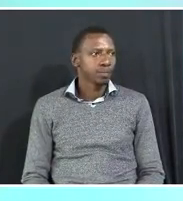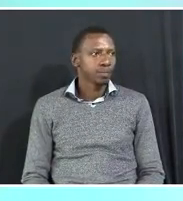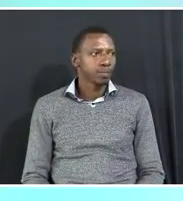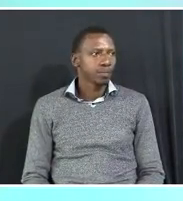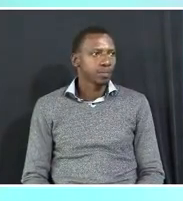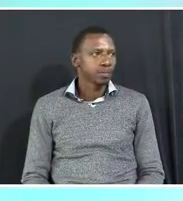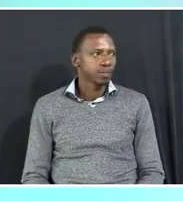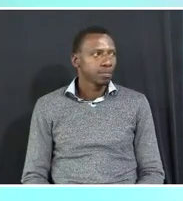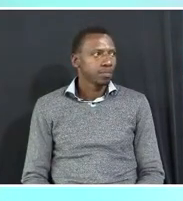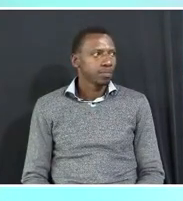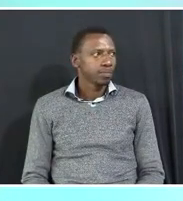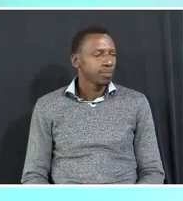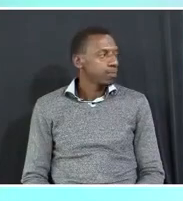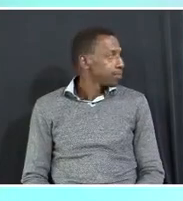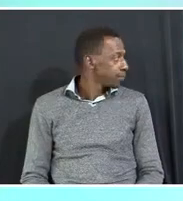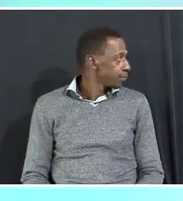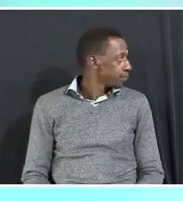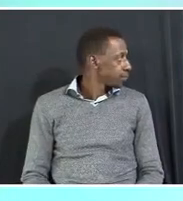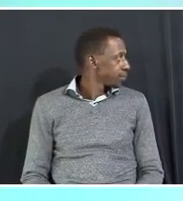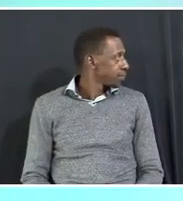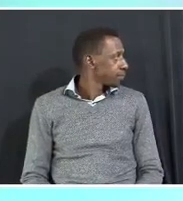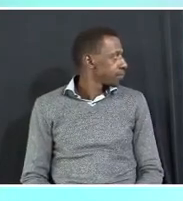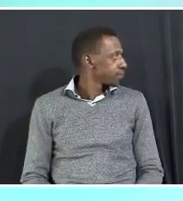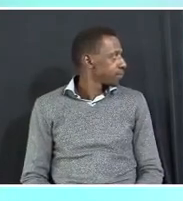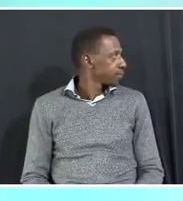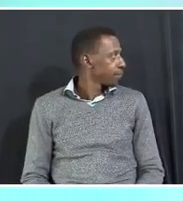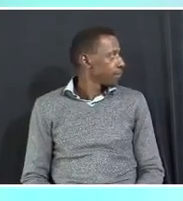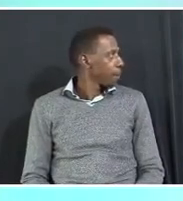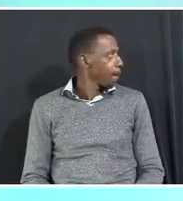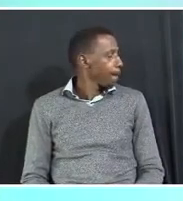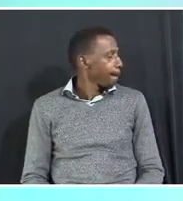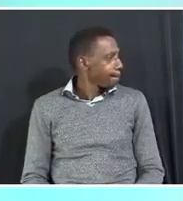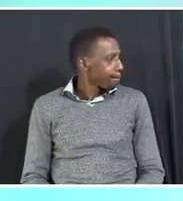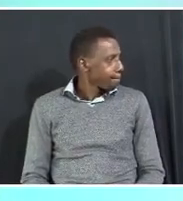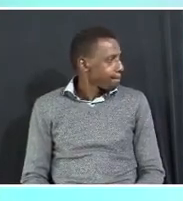With the mic. As the panelists come, please.